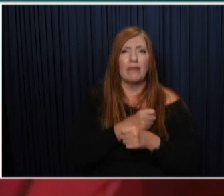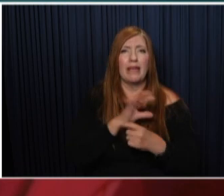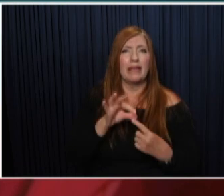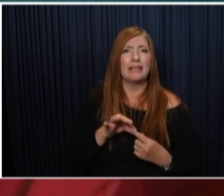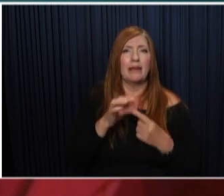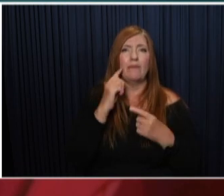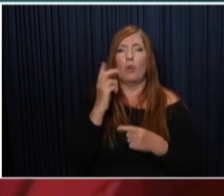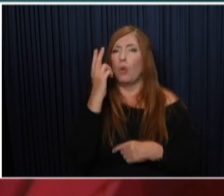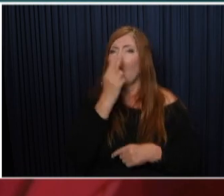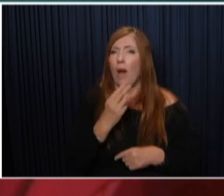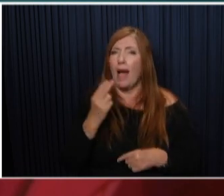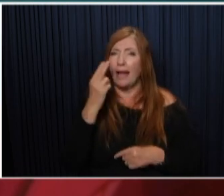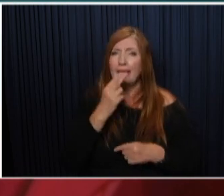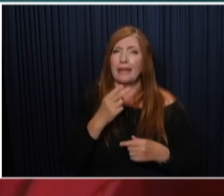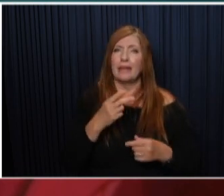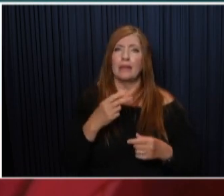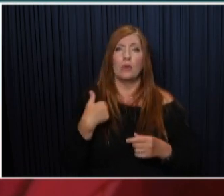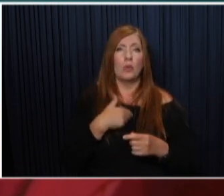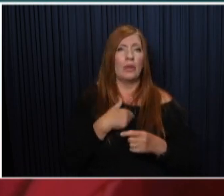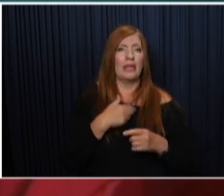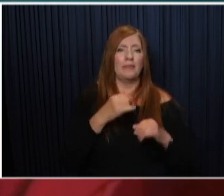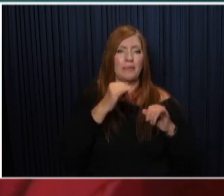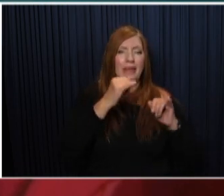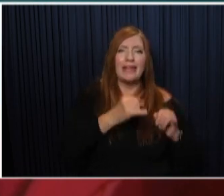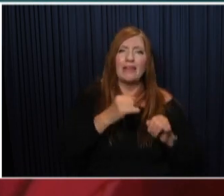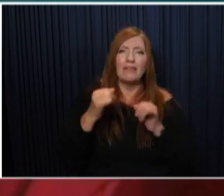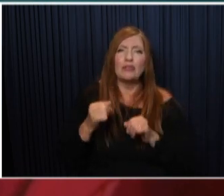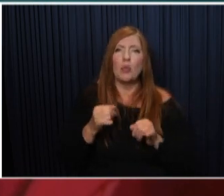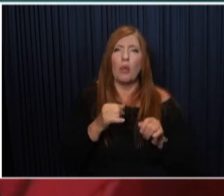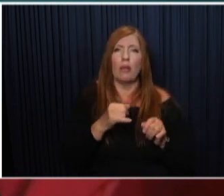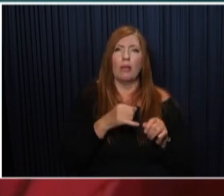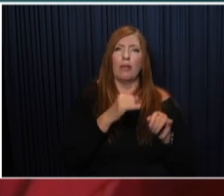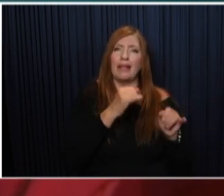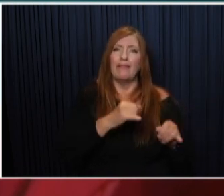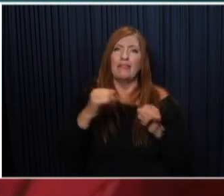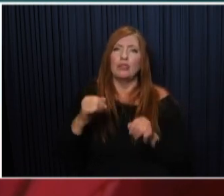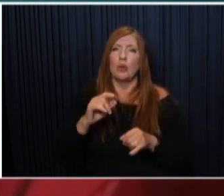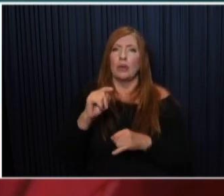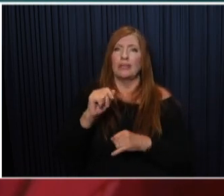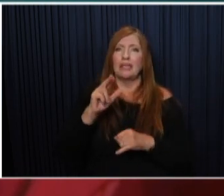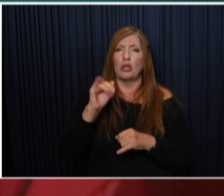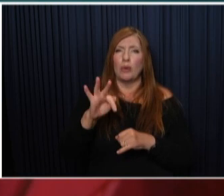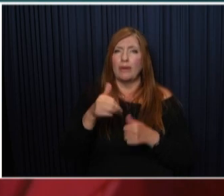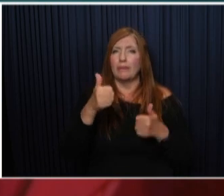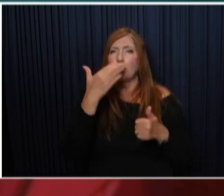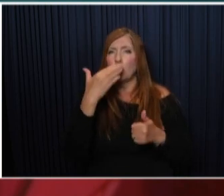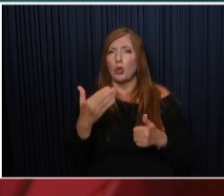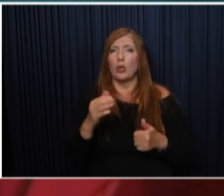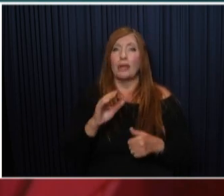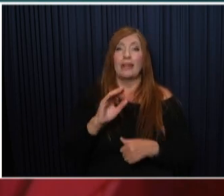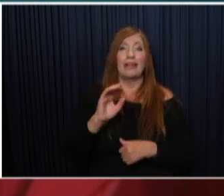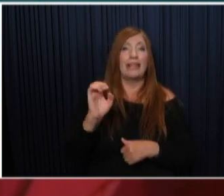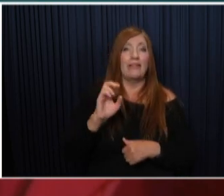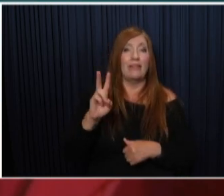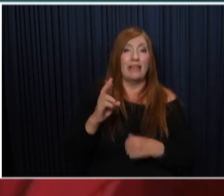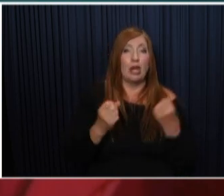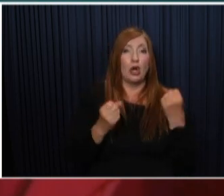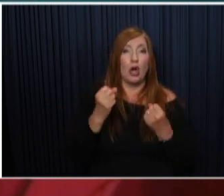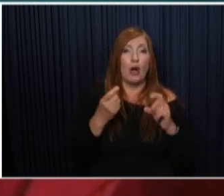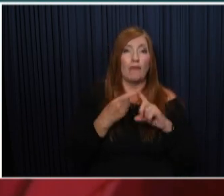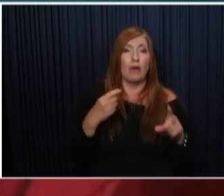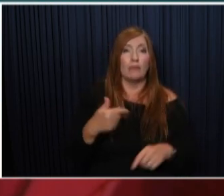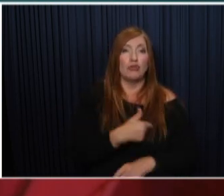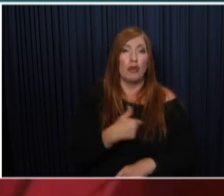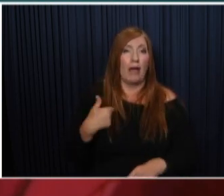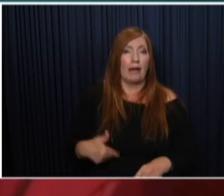Hawaii. Individual tariffs would be good. For example, EV cars coming from China would be tariffed